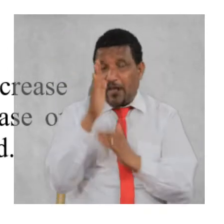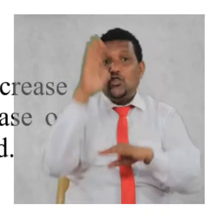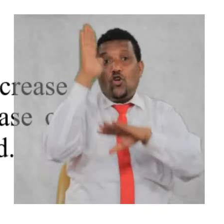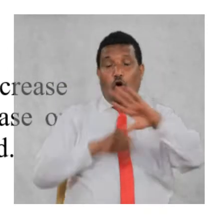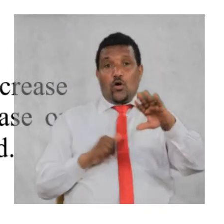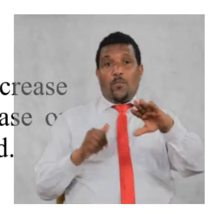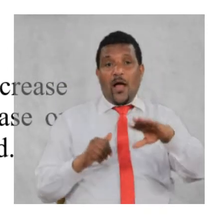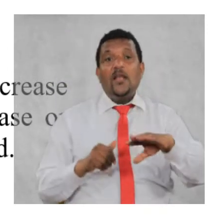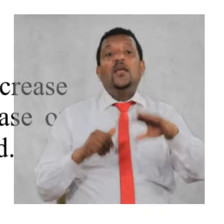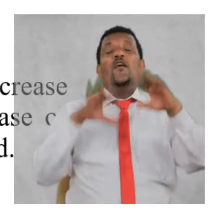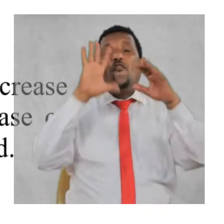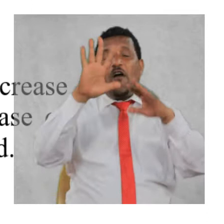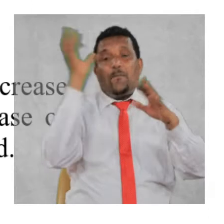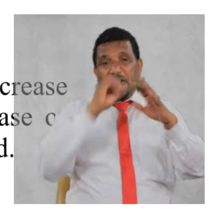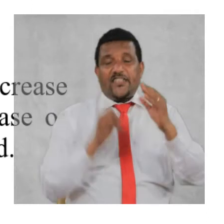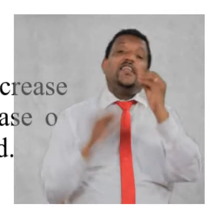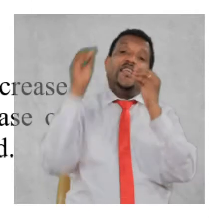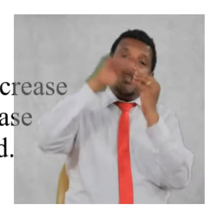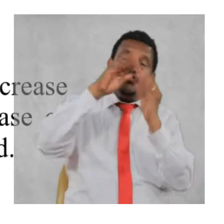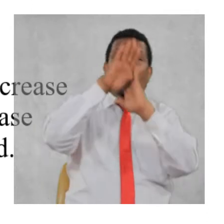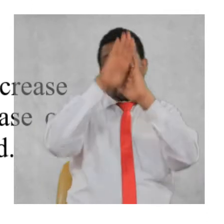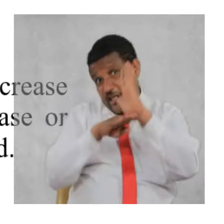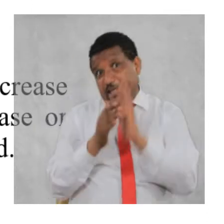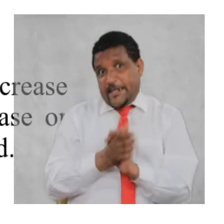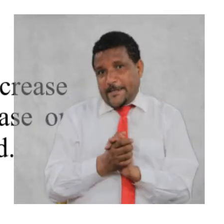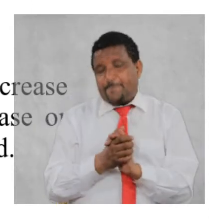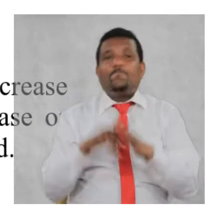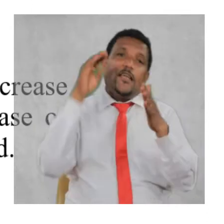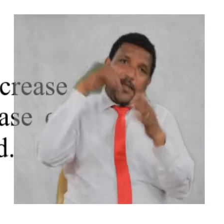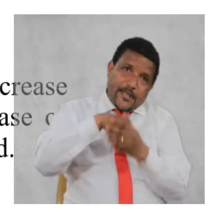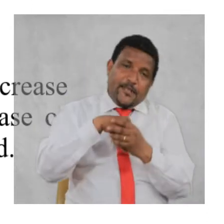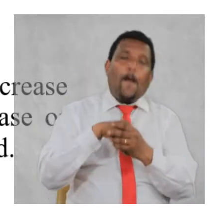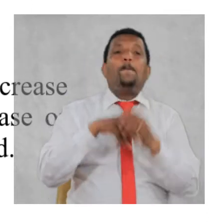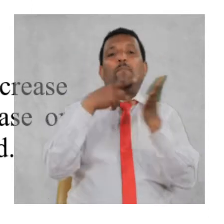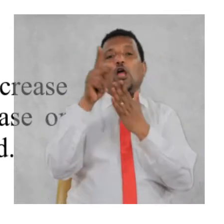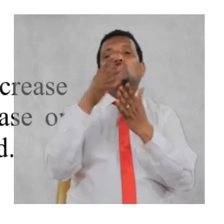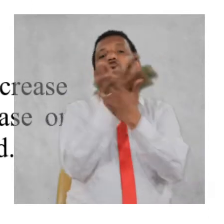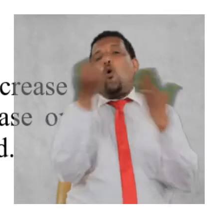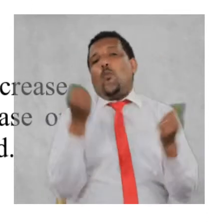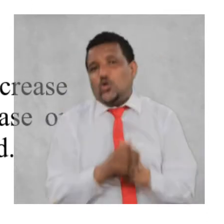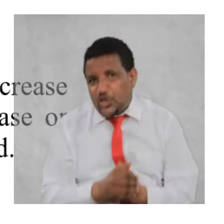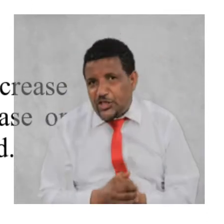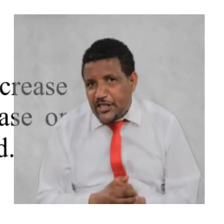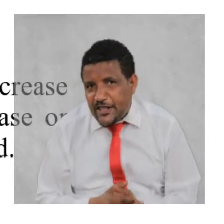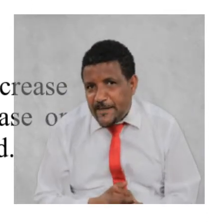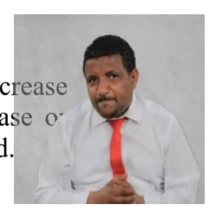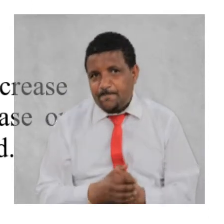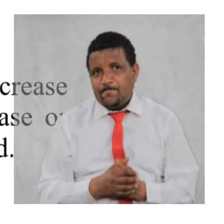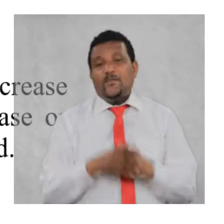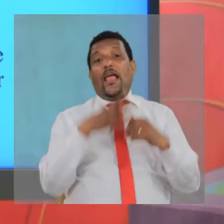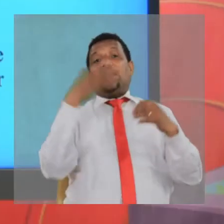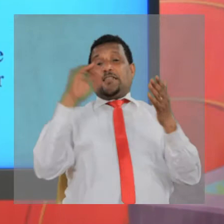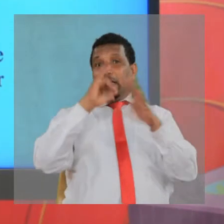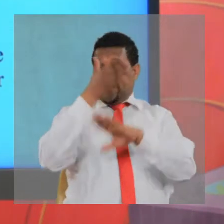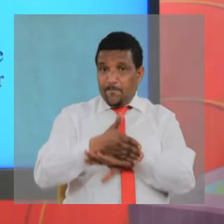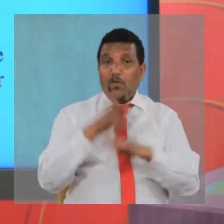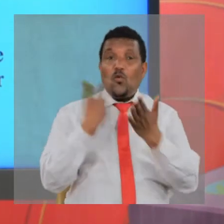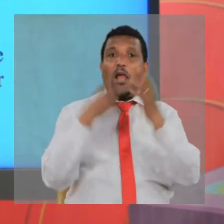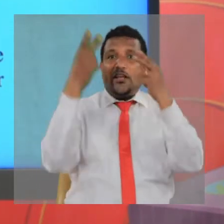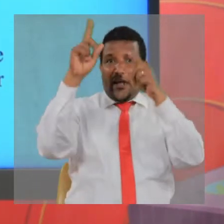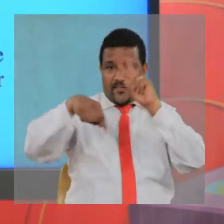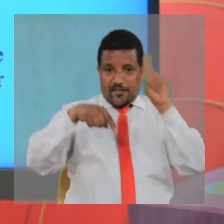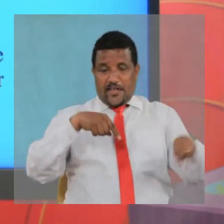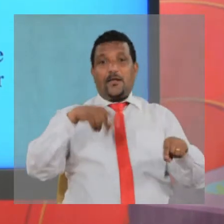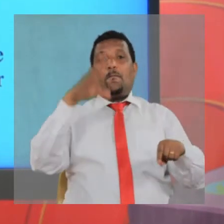by a 5% increase or decrease in price of a commodity. And then when we cancel percent